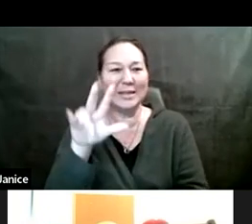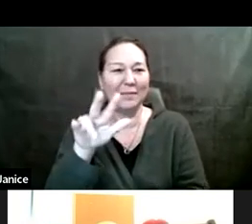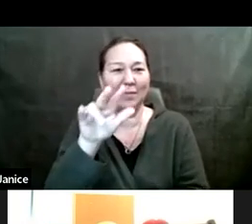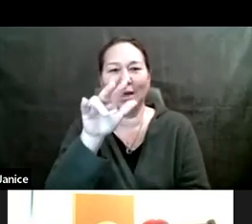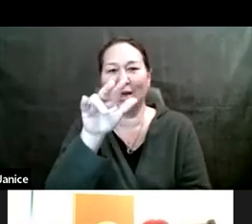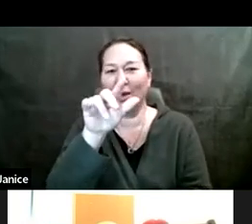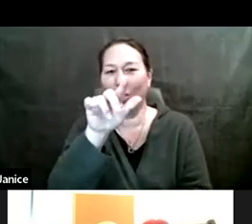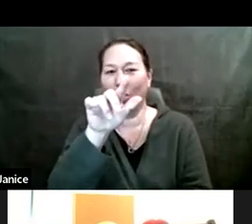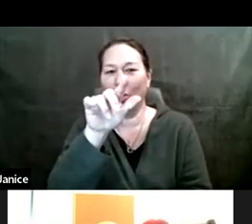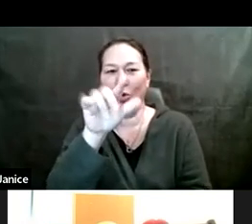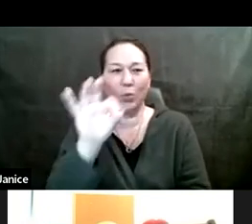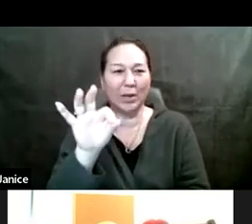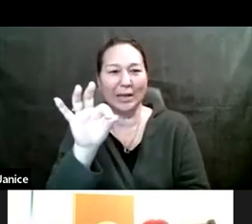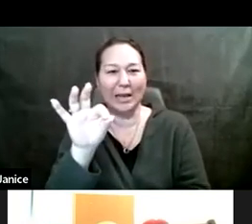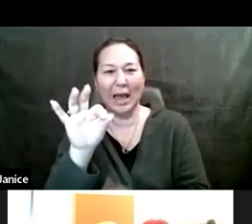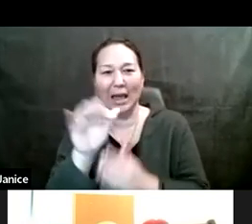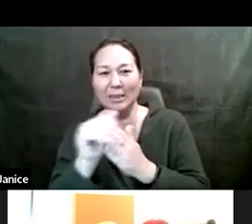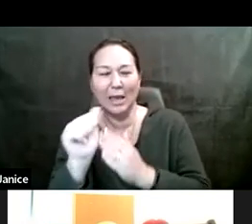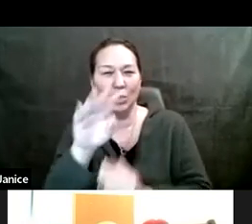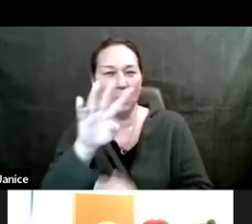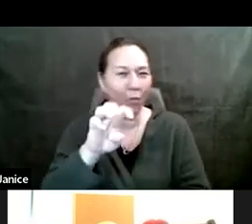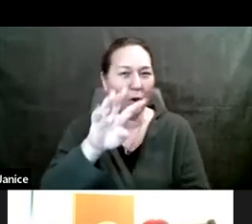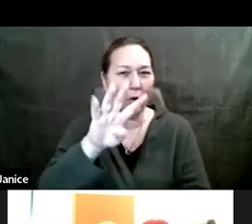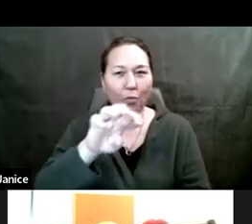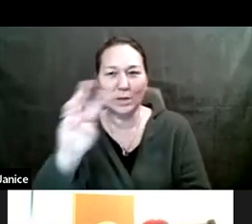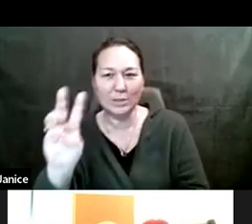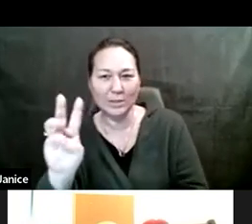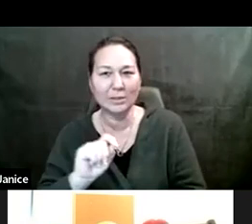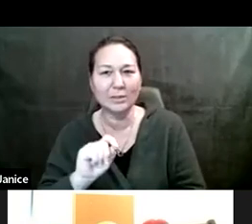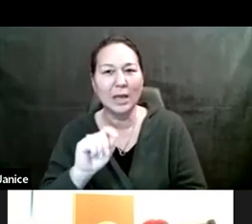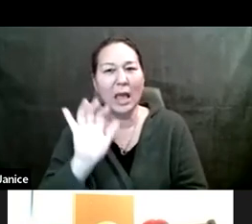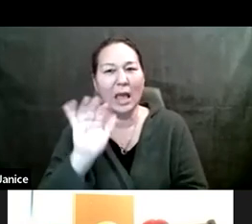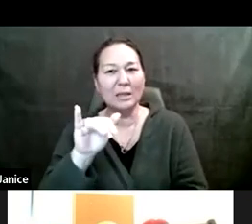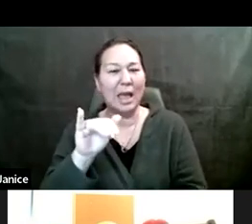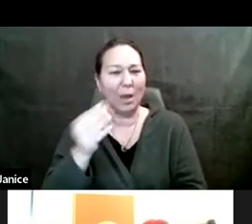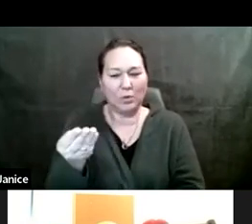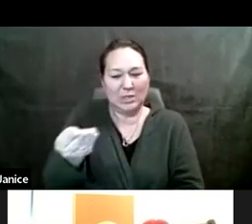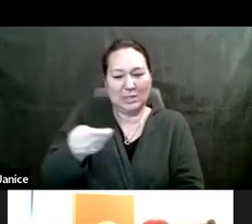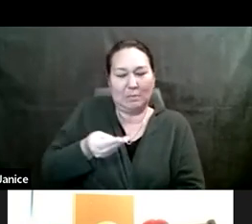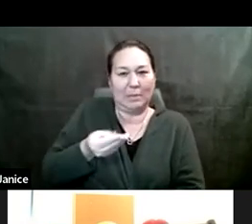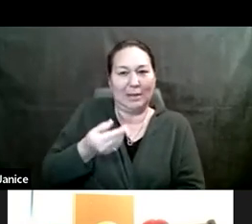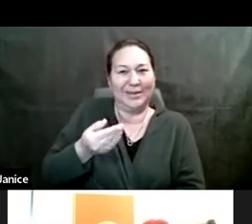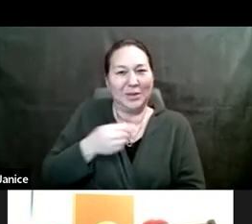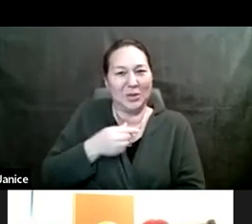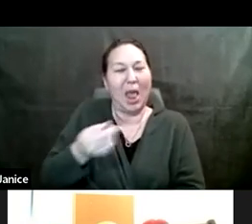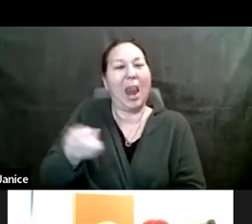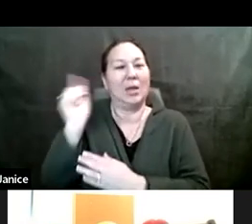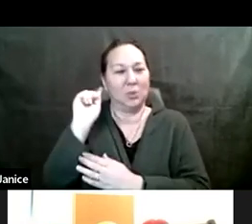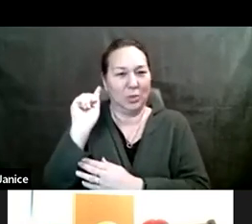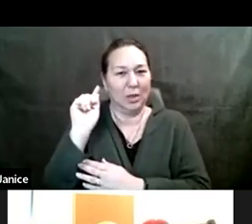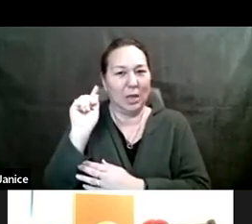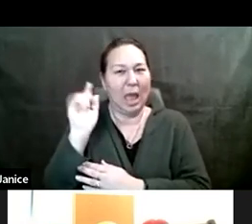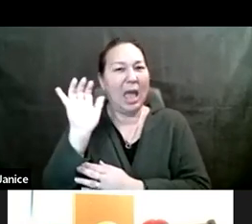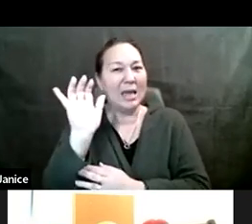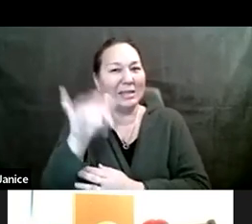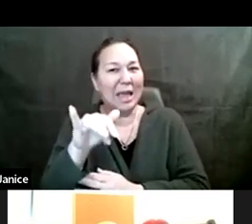budget that the superintendent um submitted to us last week so that's what we'll be voting